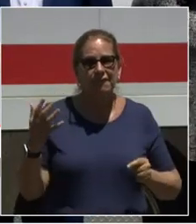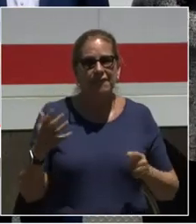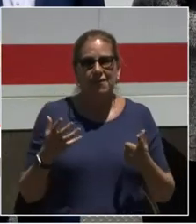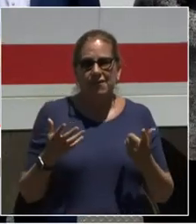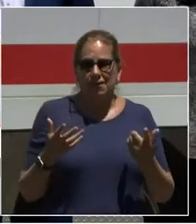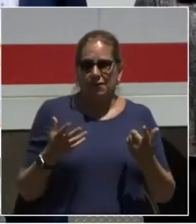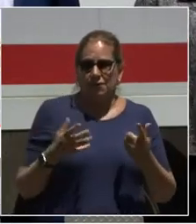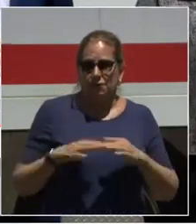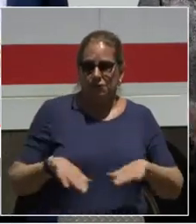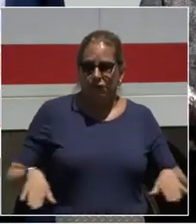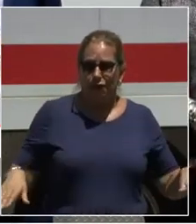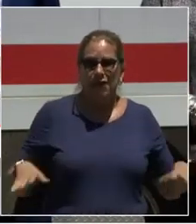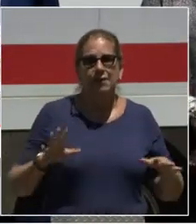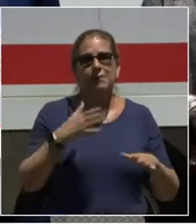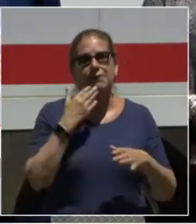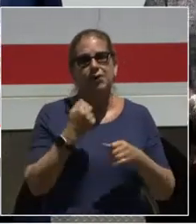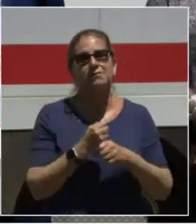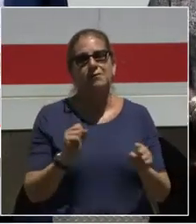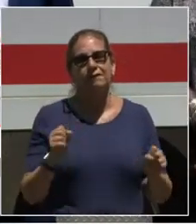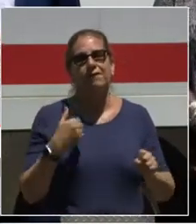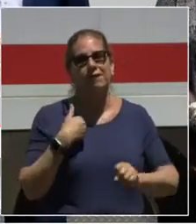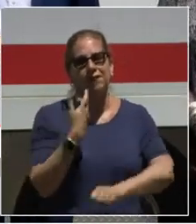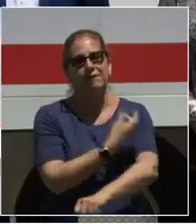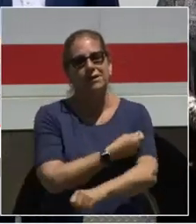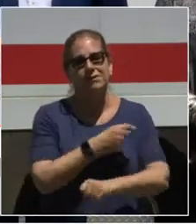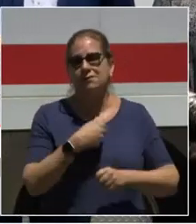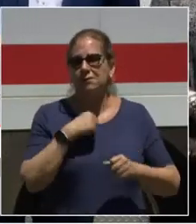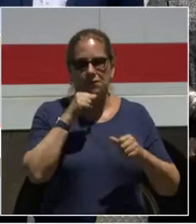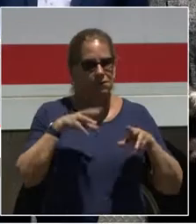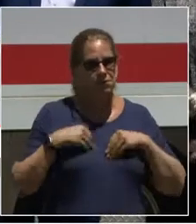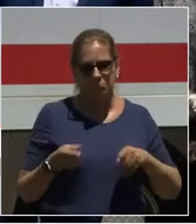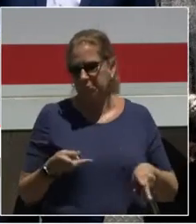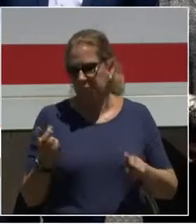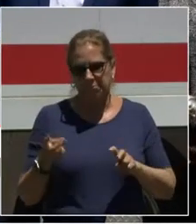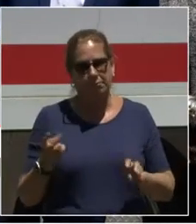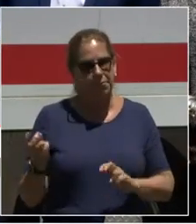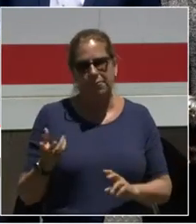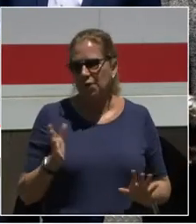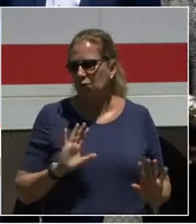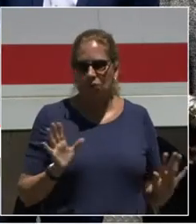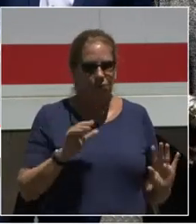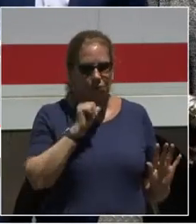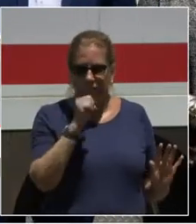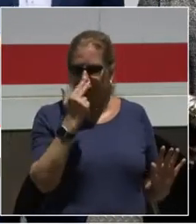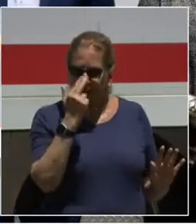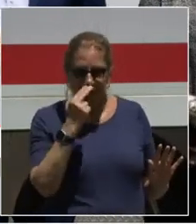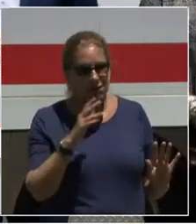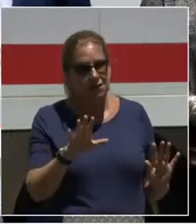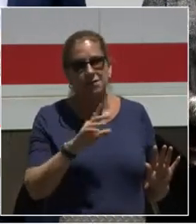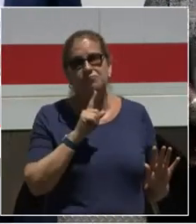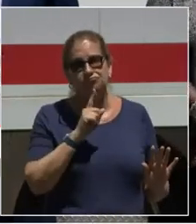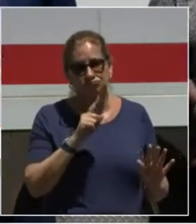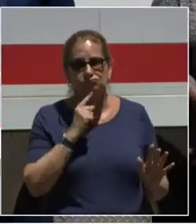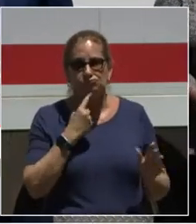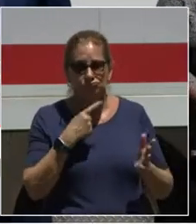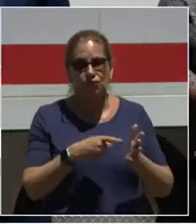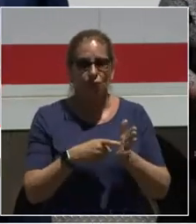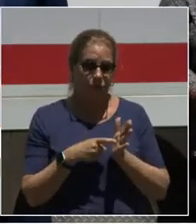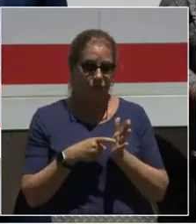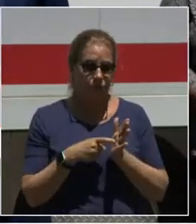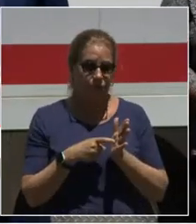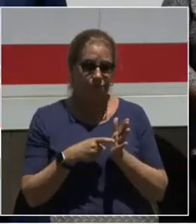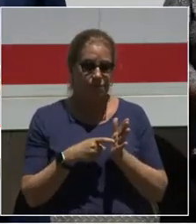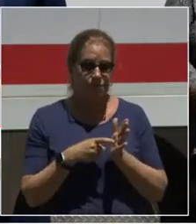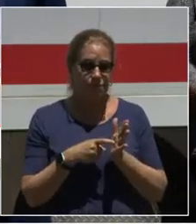us. And I have to say that the requirement will be enforced. It